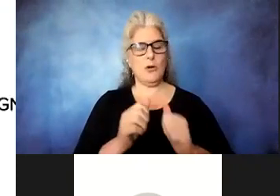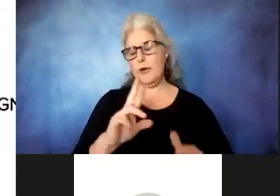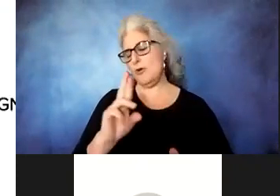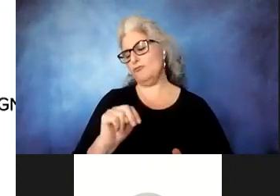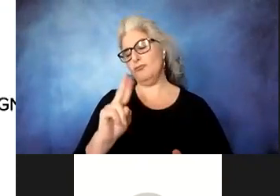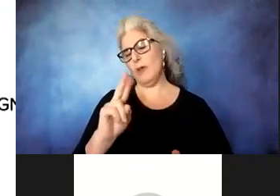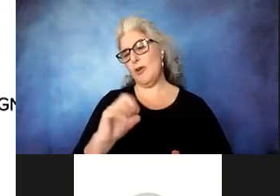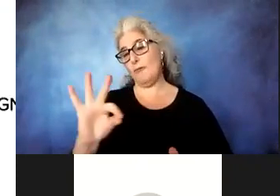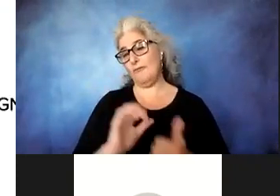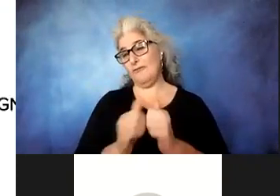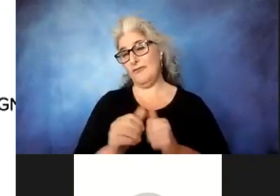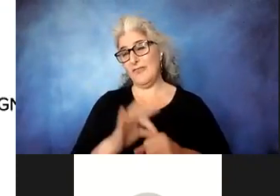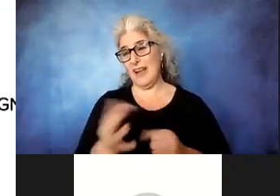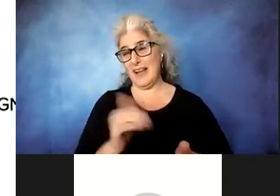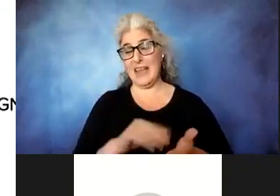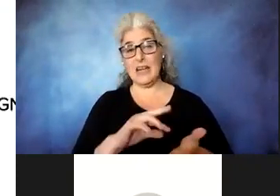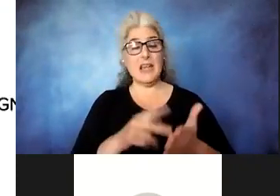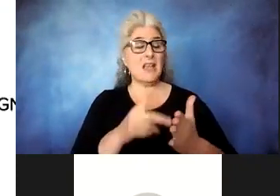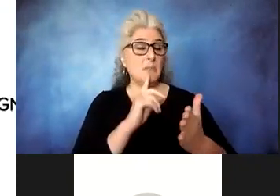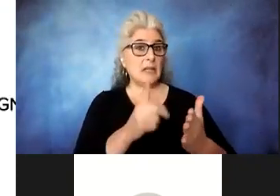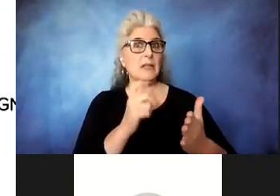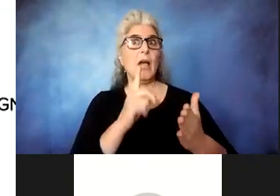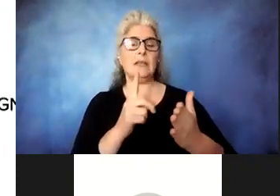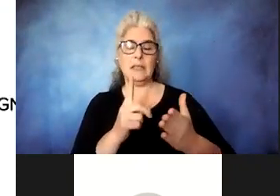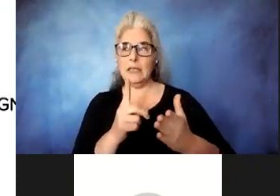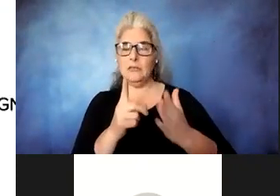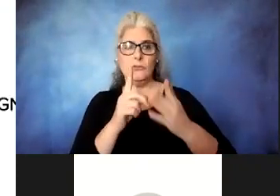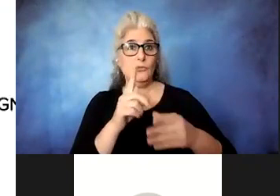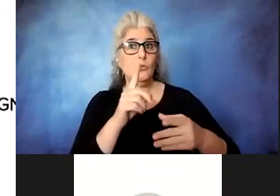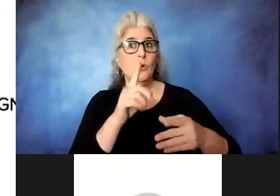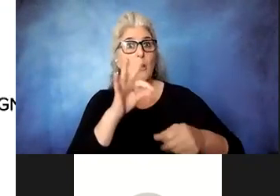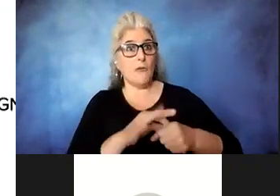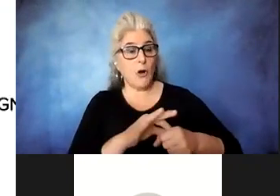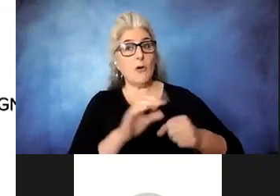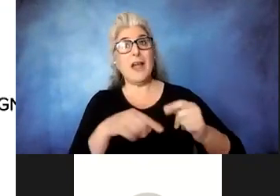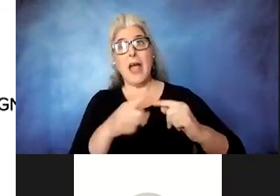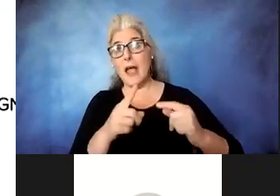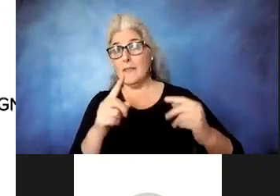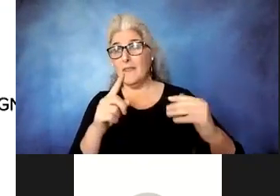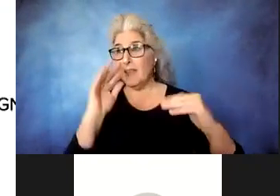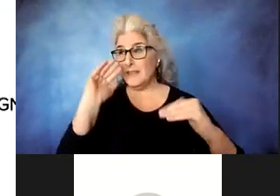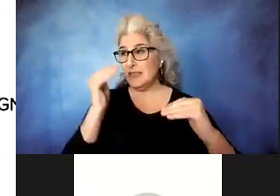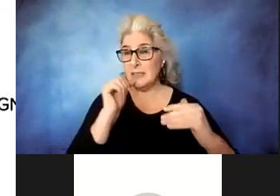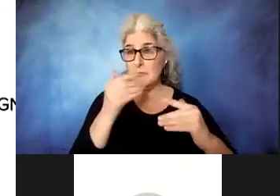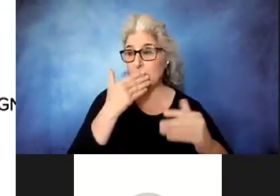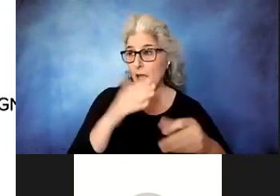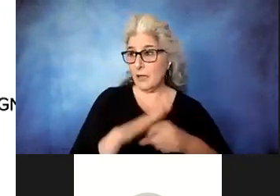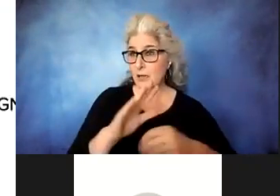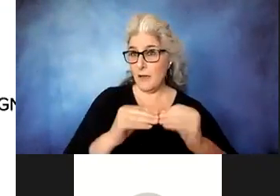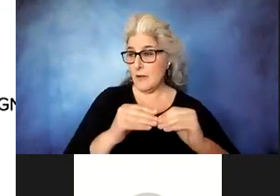the winning candidate without having to return to vote in a separate election. So no more runoff